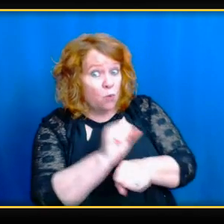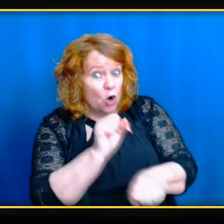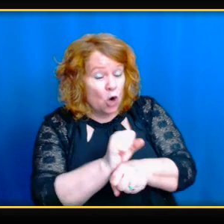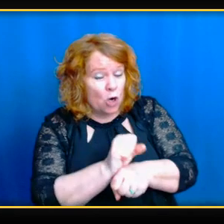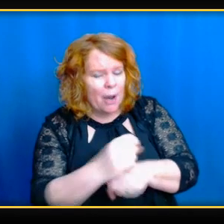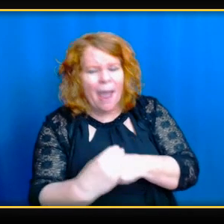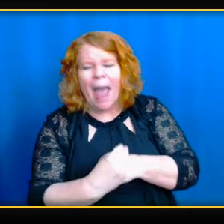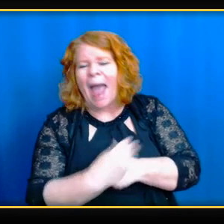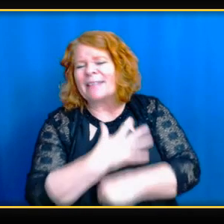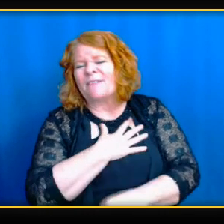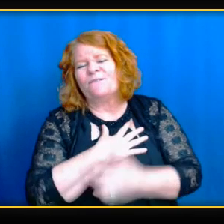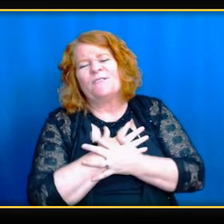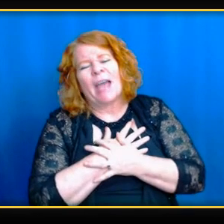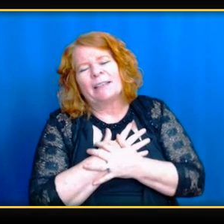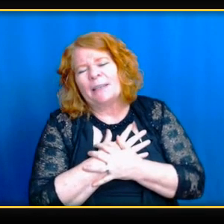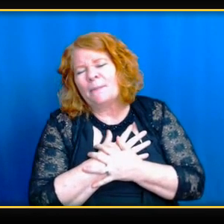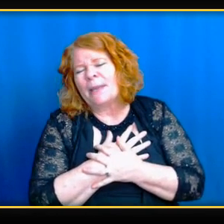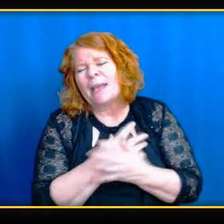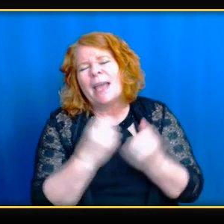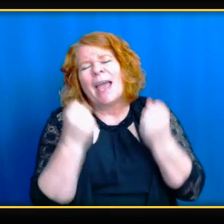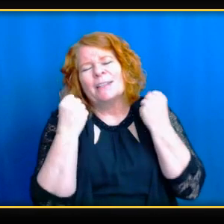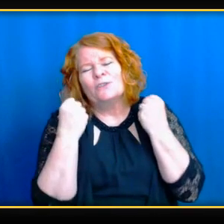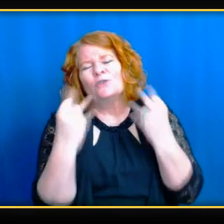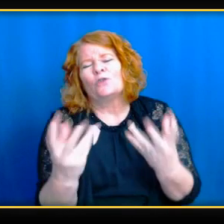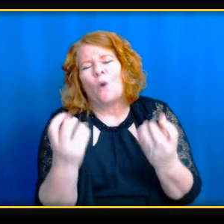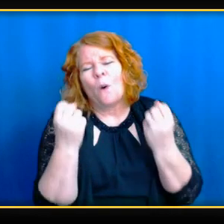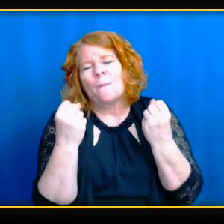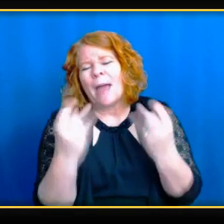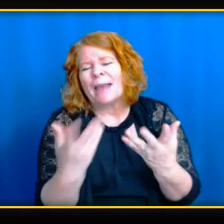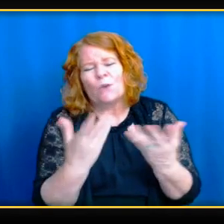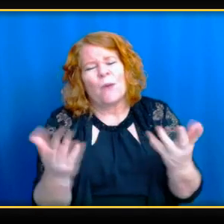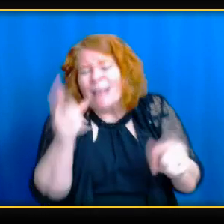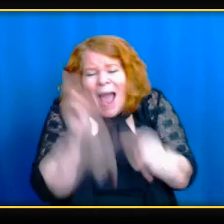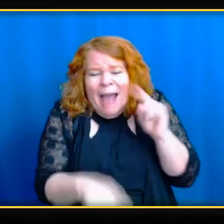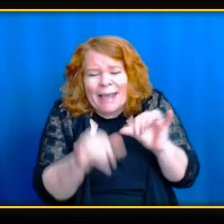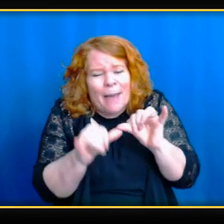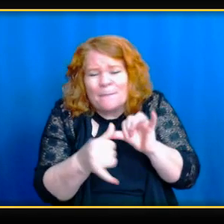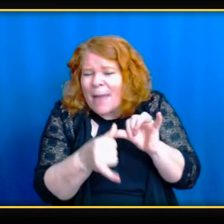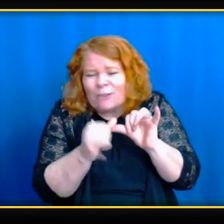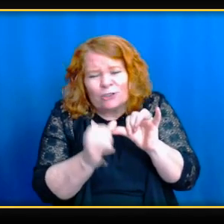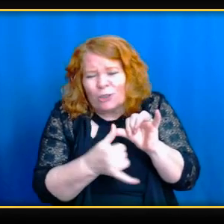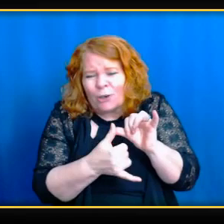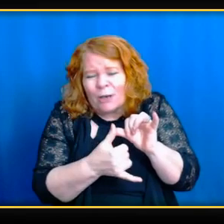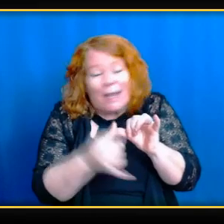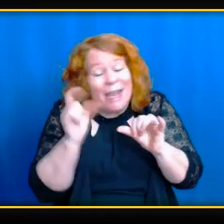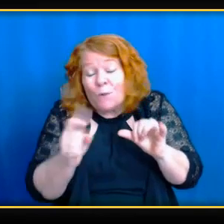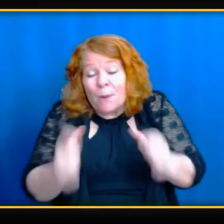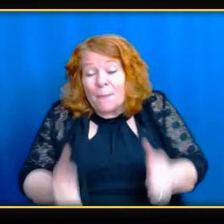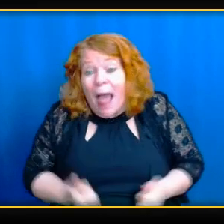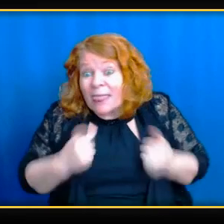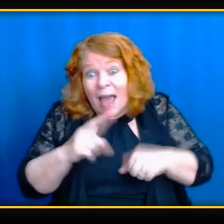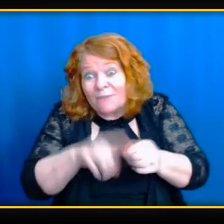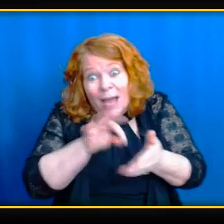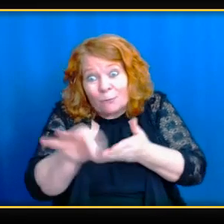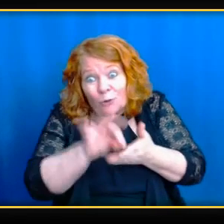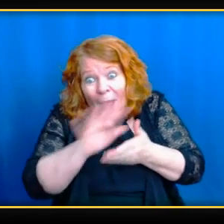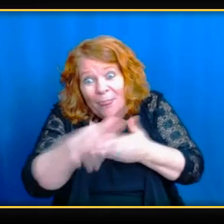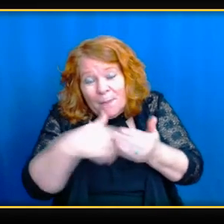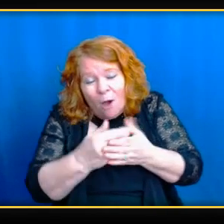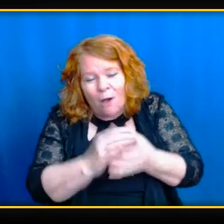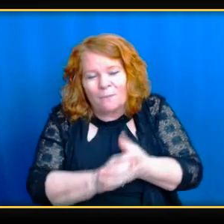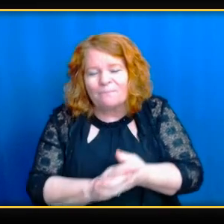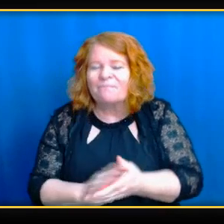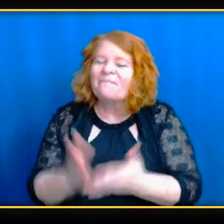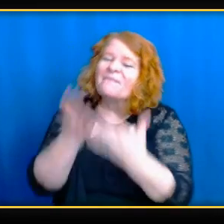so many immeasurable ways. It would take a lifetime to count them all. Thank you for helping me tap